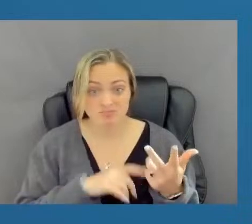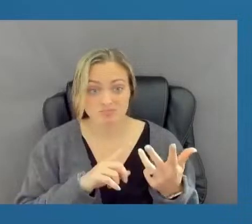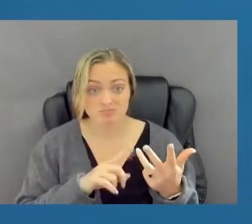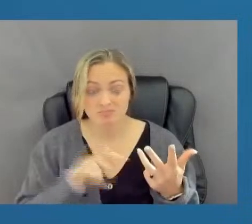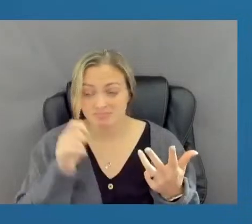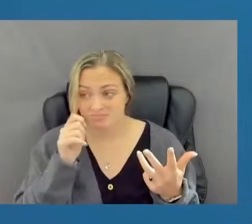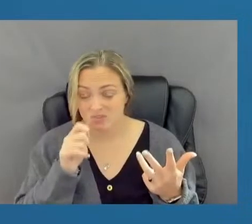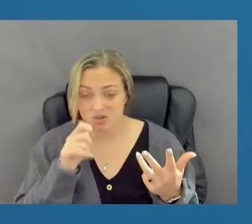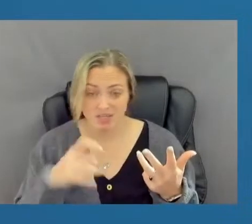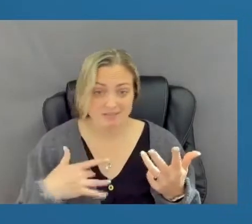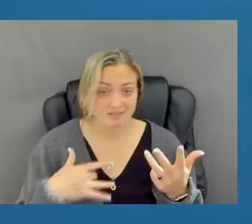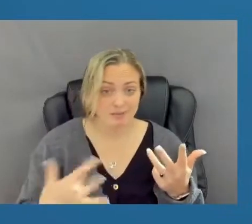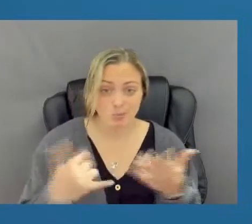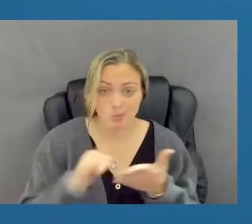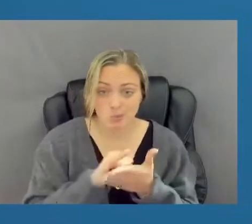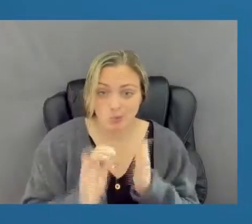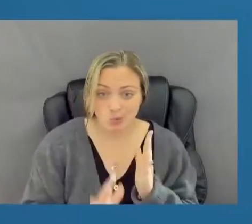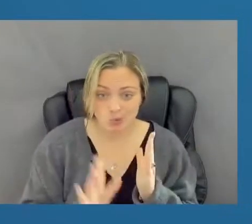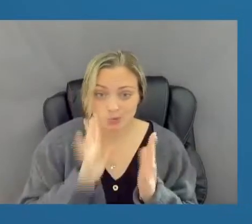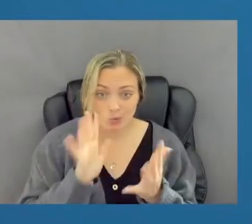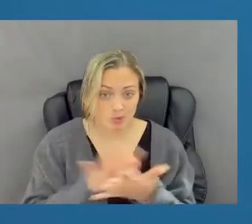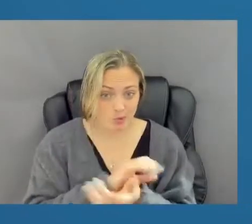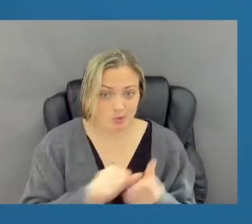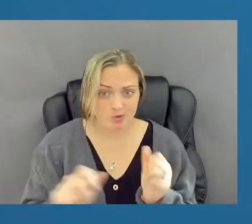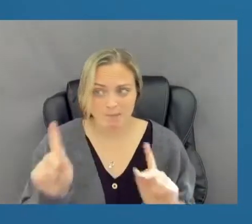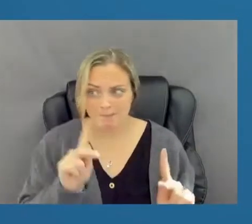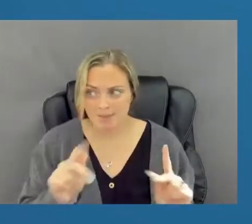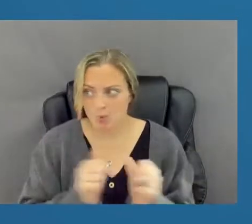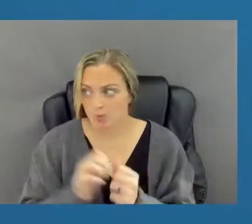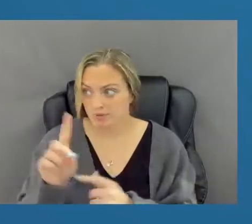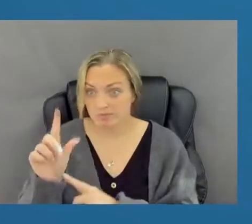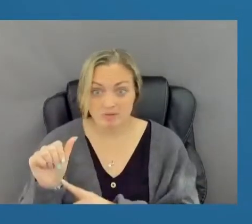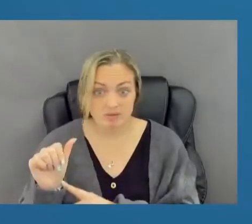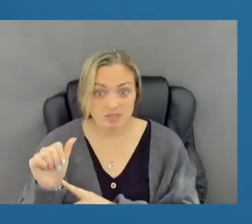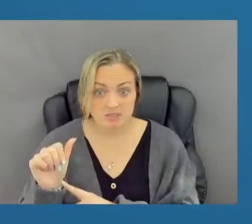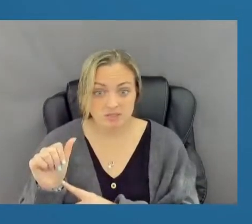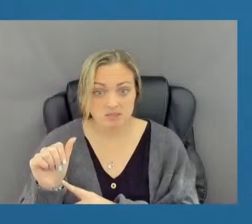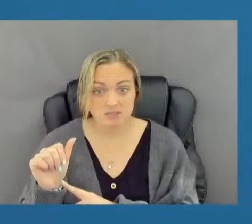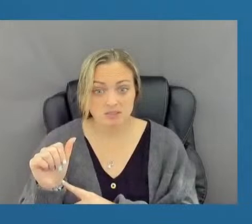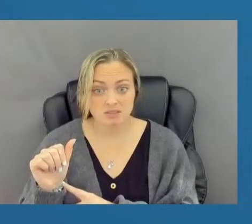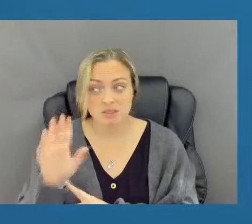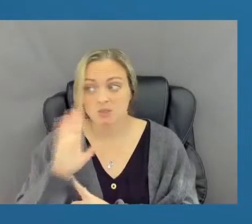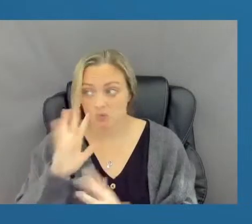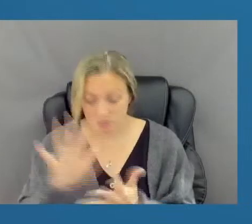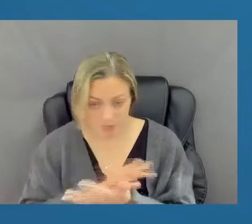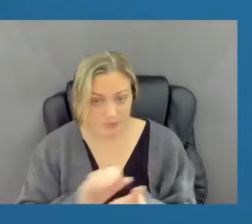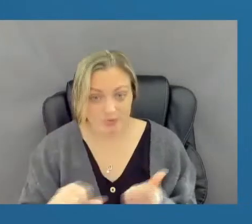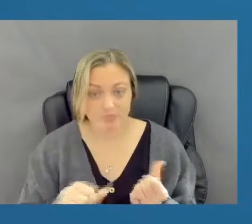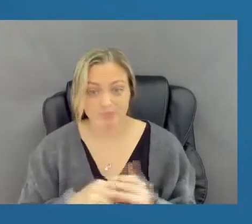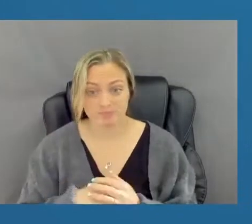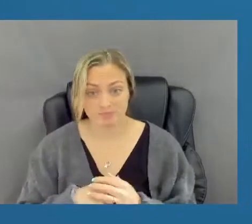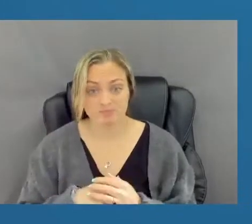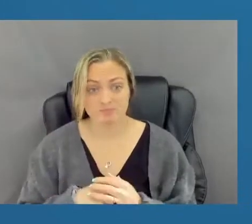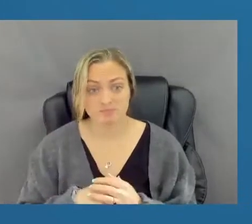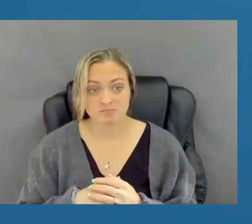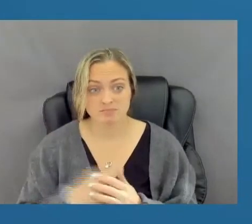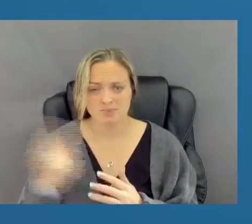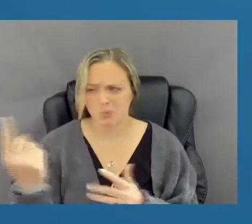everyday New Yorkers will be hurt, people with disabilities will be hurt. This one